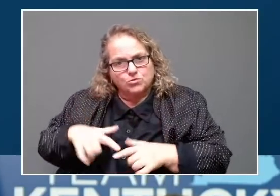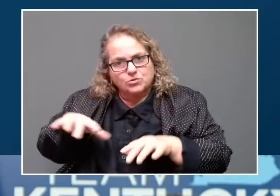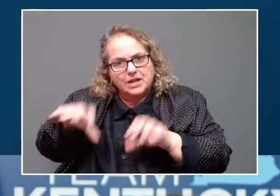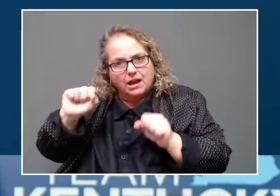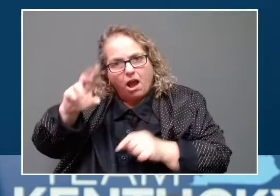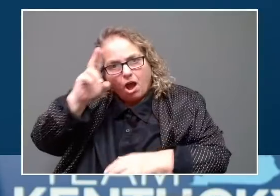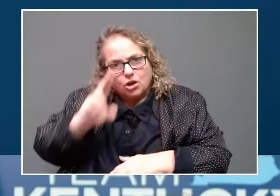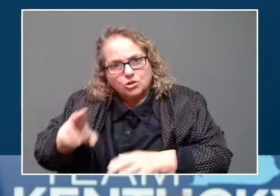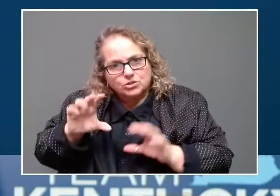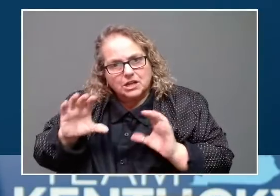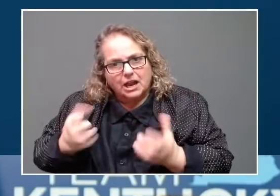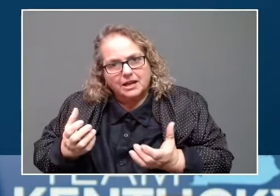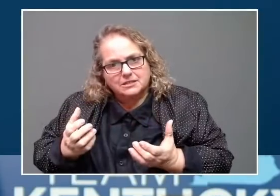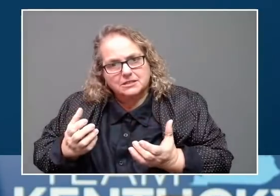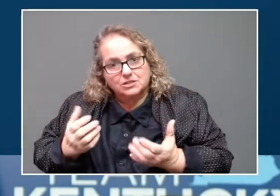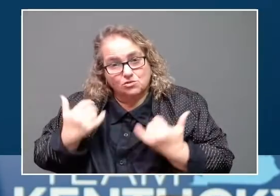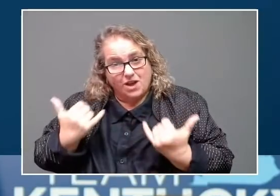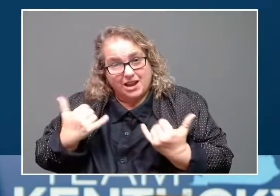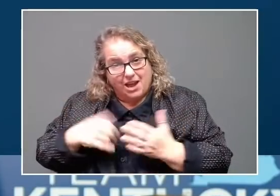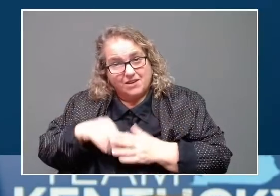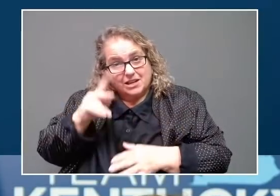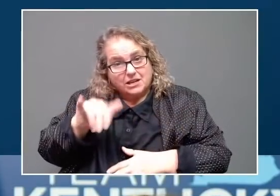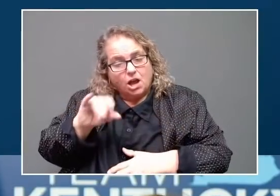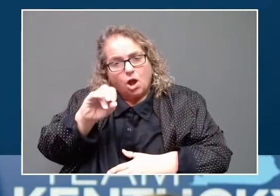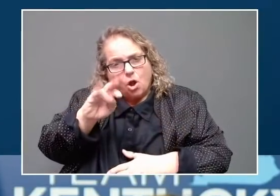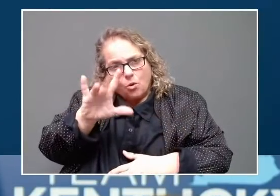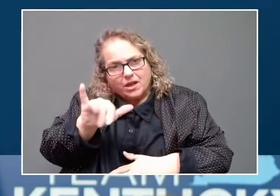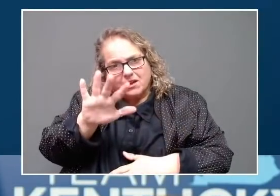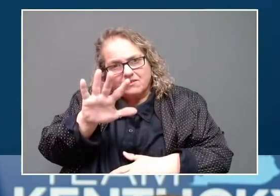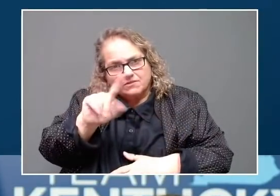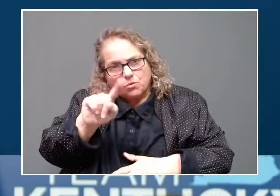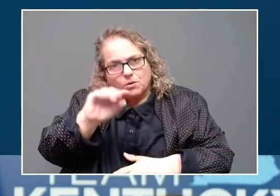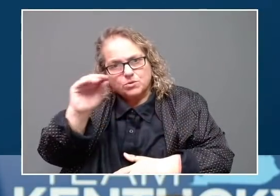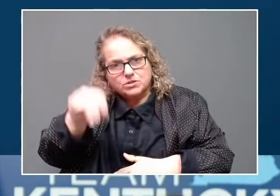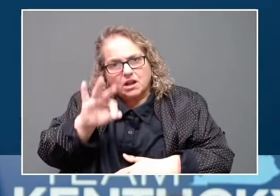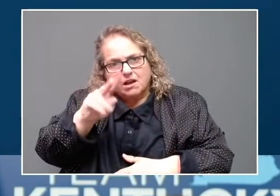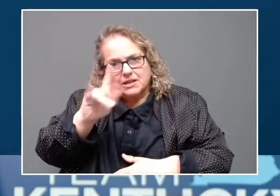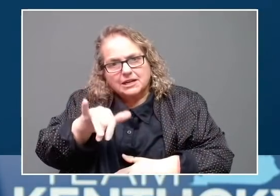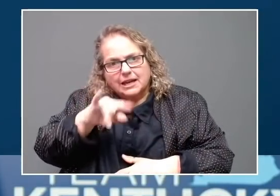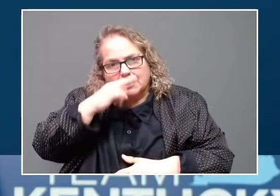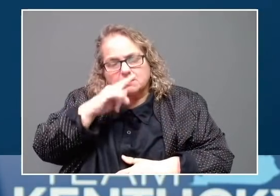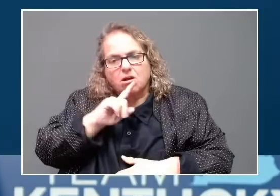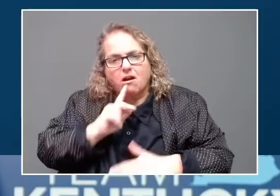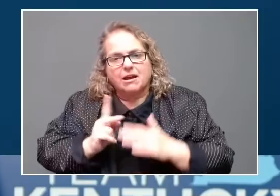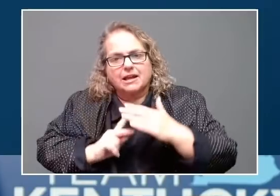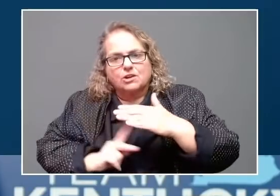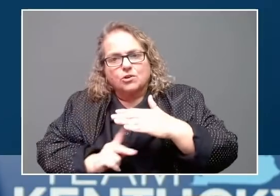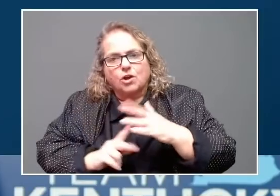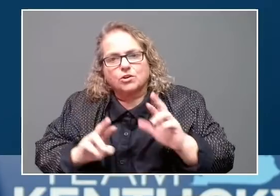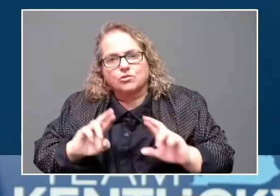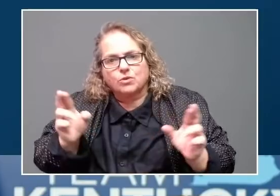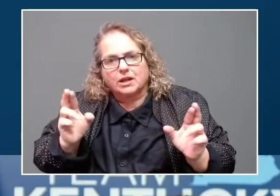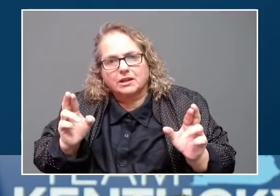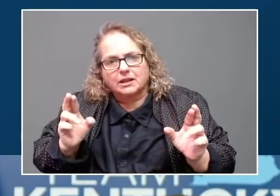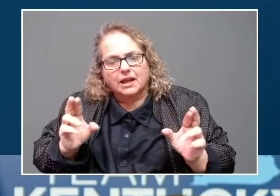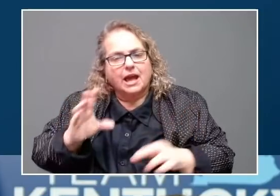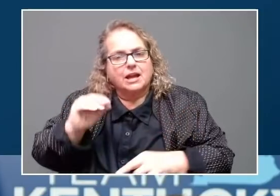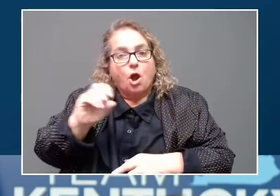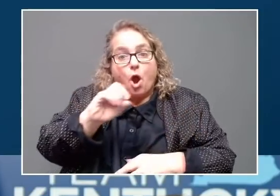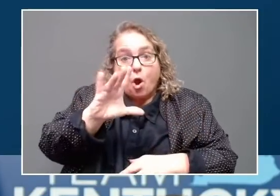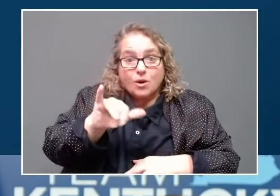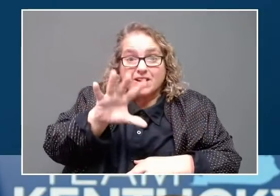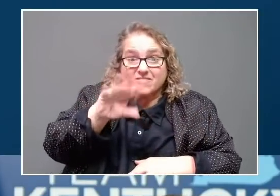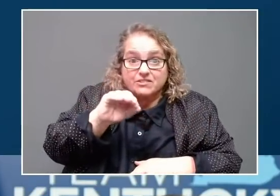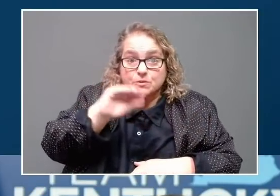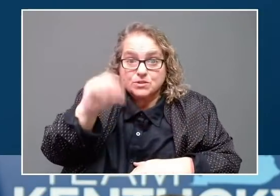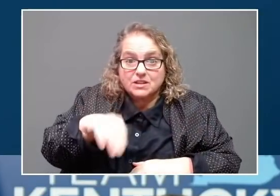Kentucky, only 51% of Kentucky kids are kindergarten ready. And only 50% of Kentucky students are